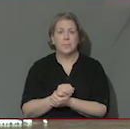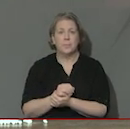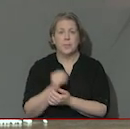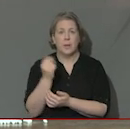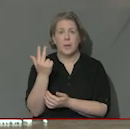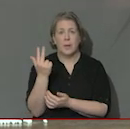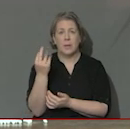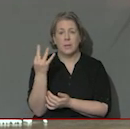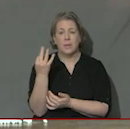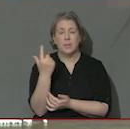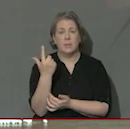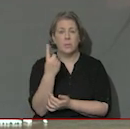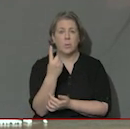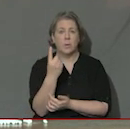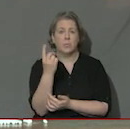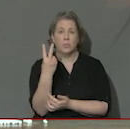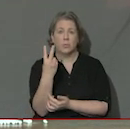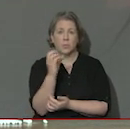8371,200.